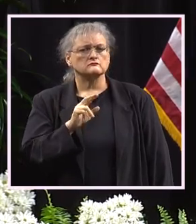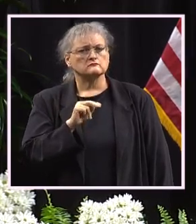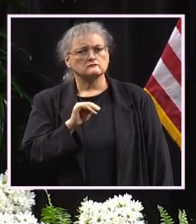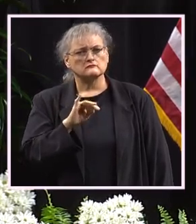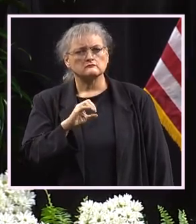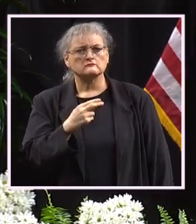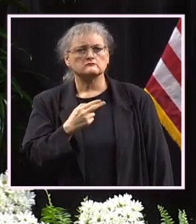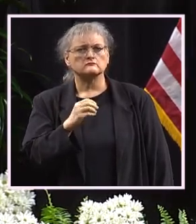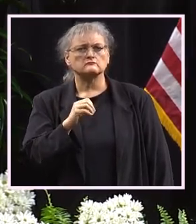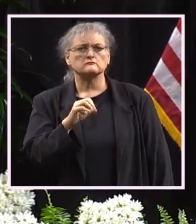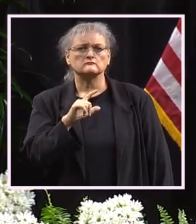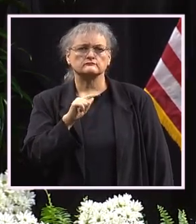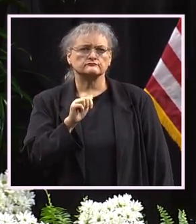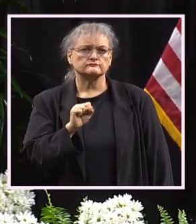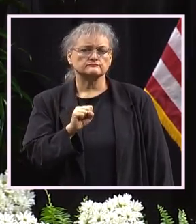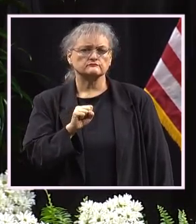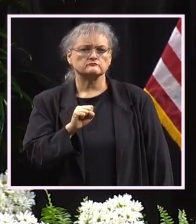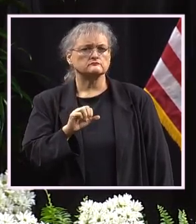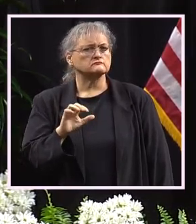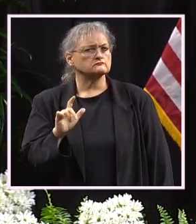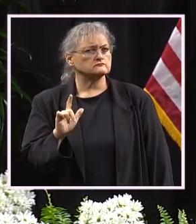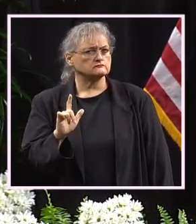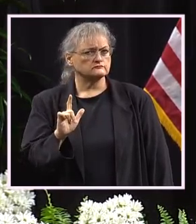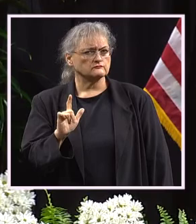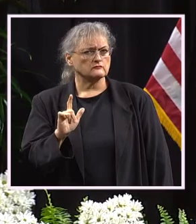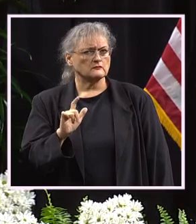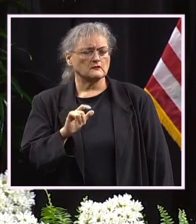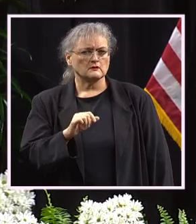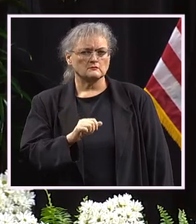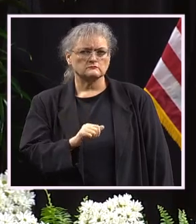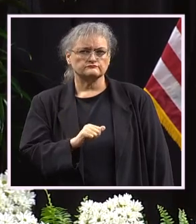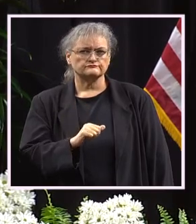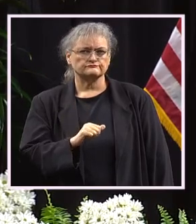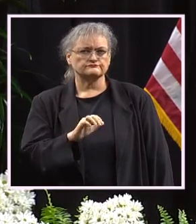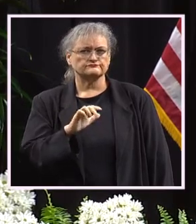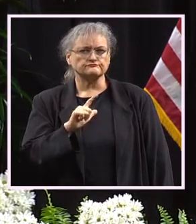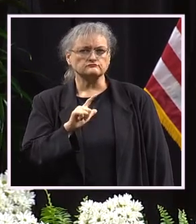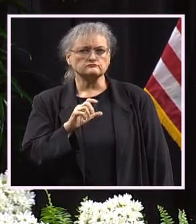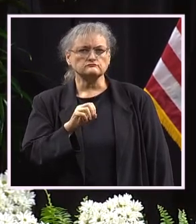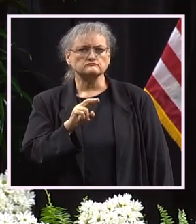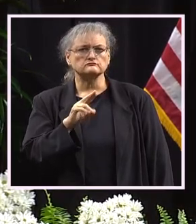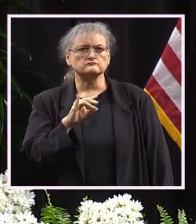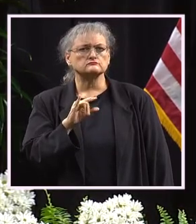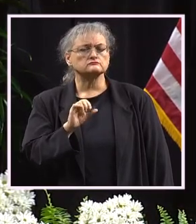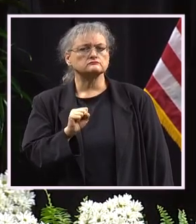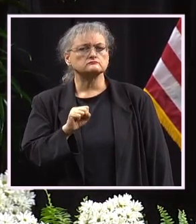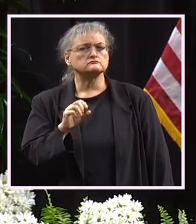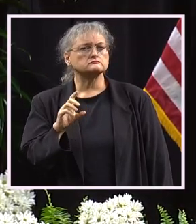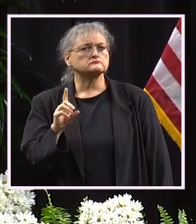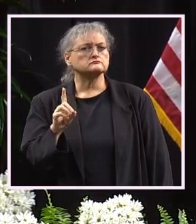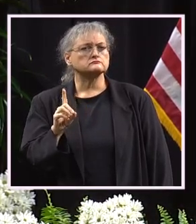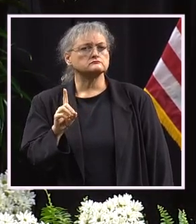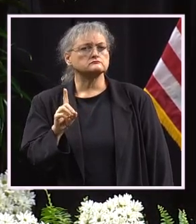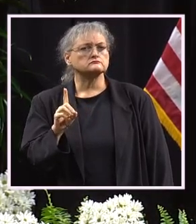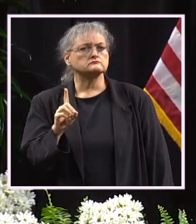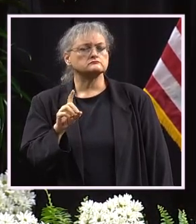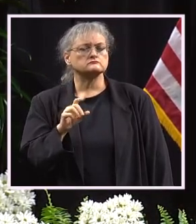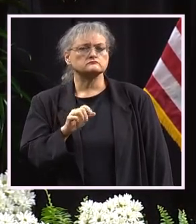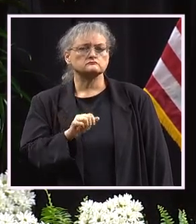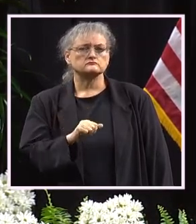Nicholas J. Longobardi. Luis A. Diaz, Master of